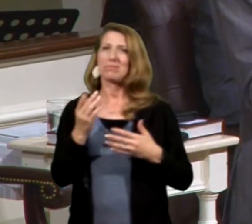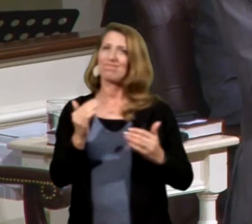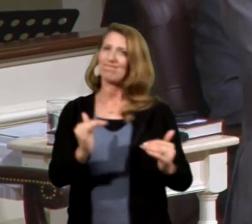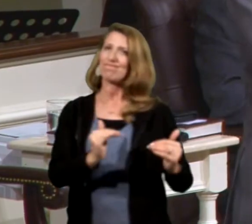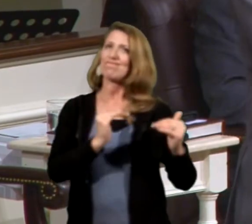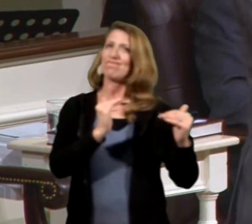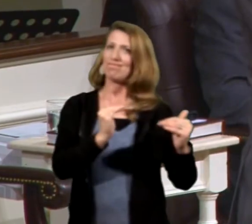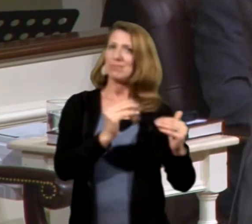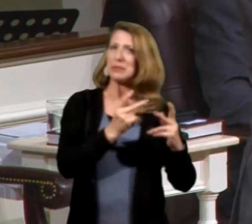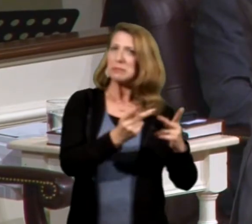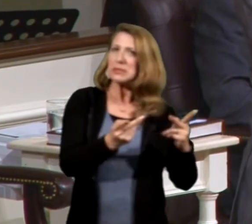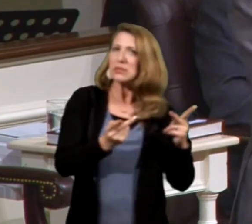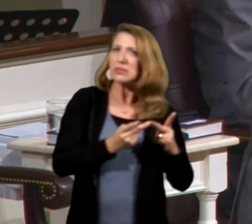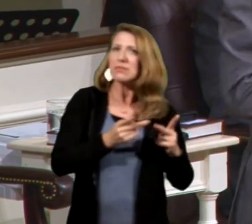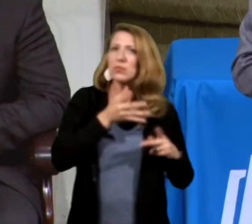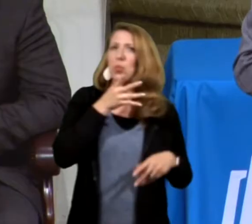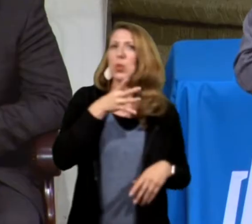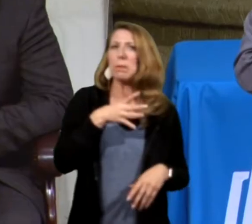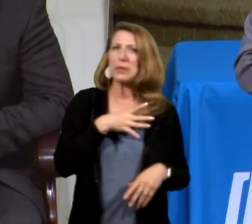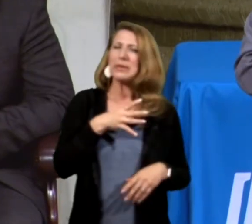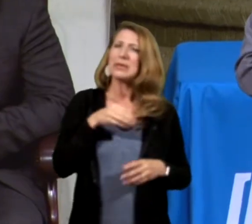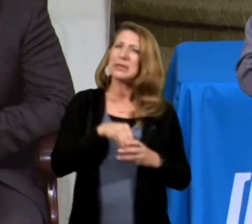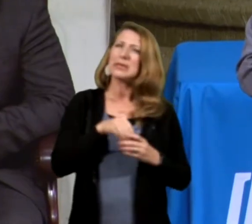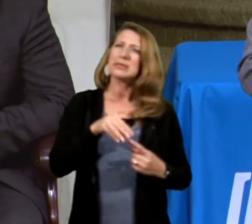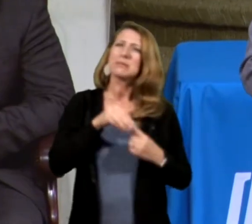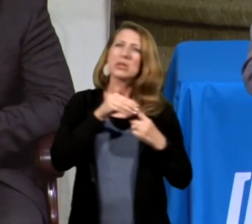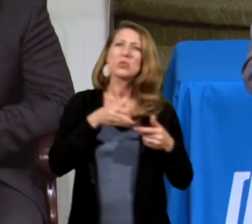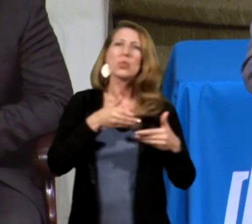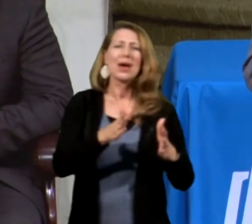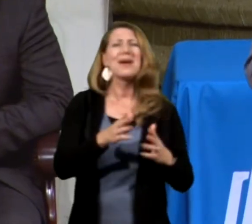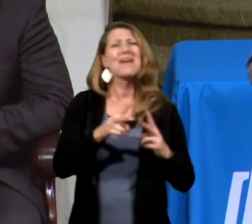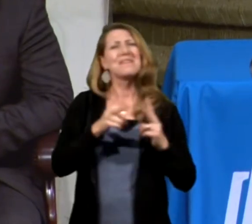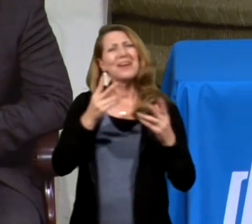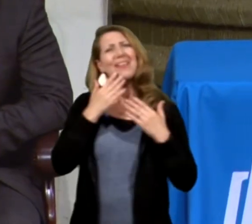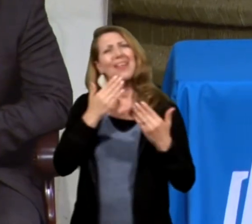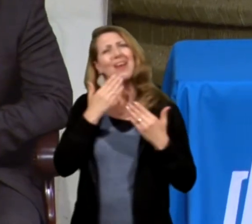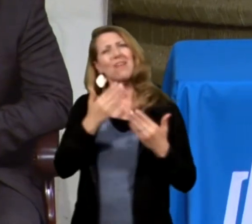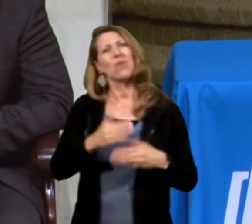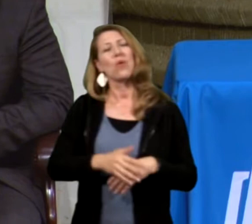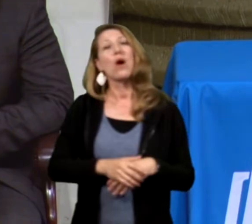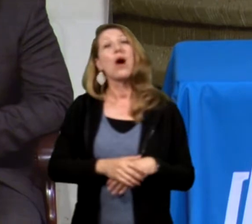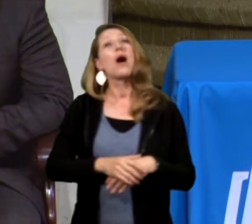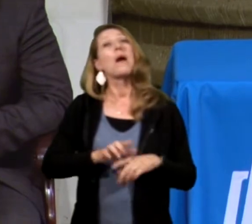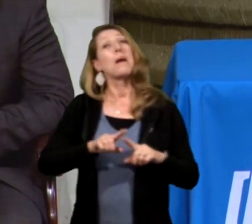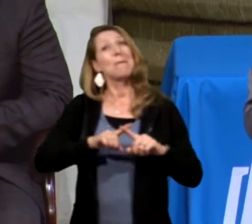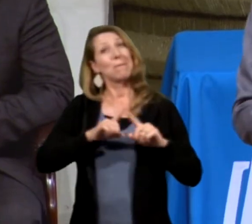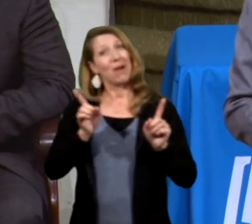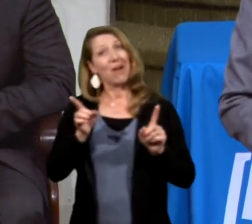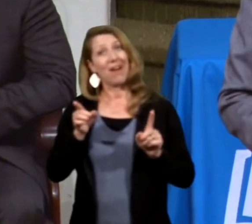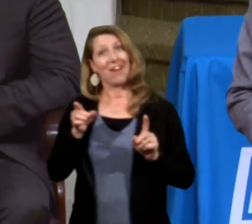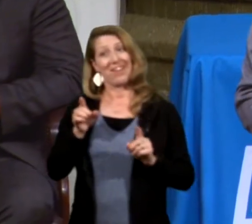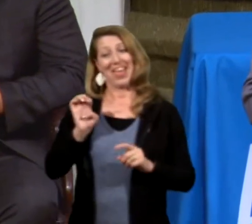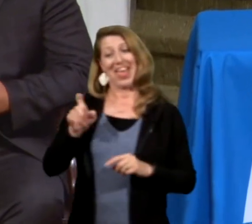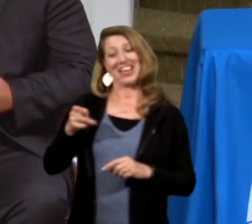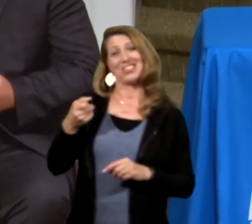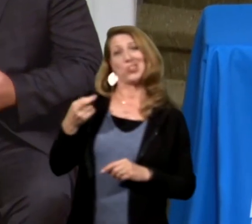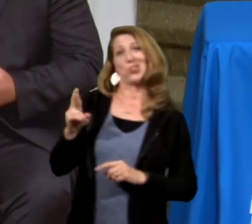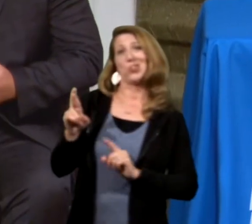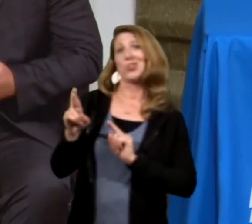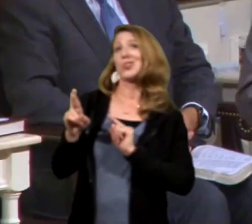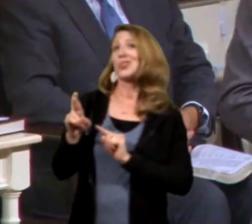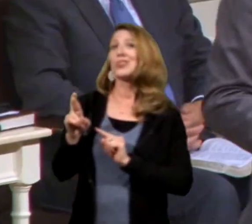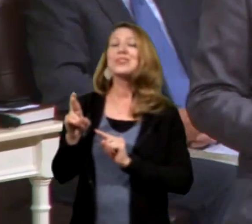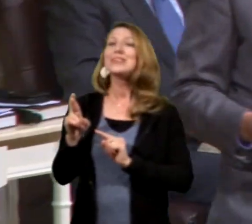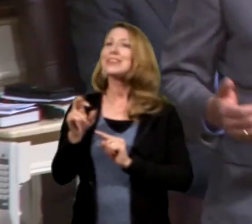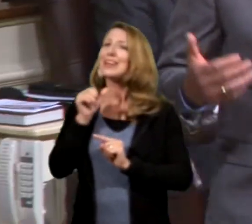the position of a lady in a very special way, and I'm thankful for that. However, this book is not written, in